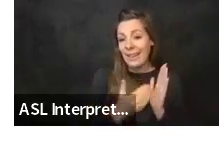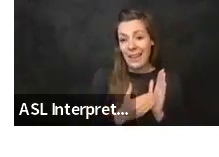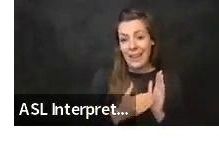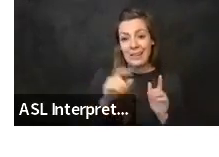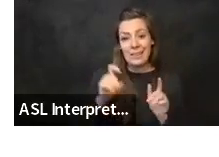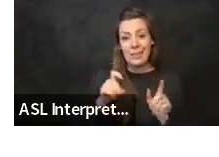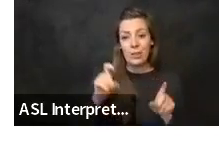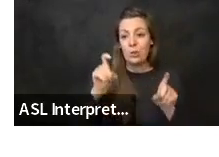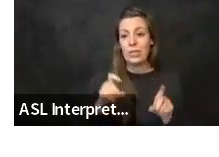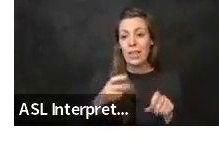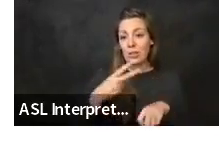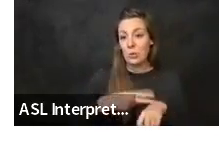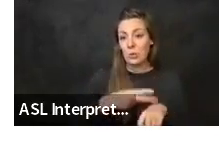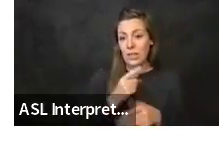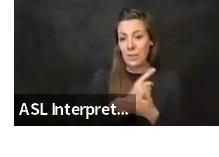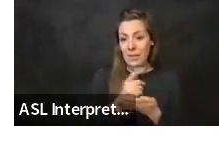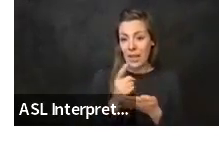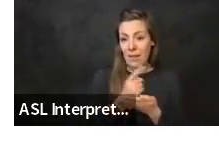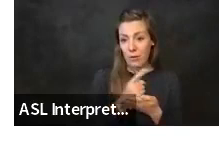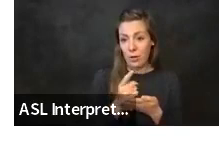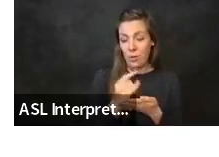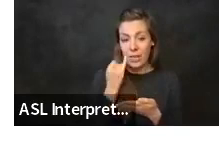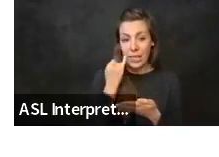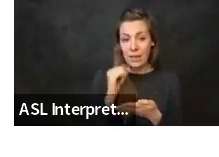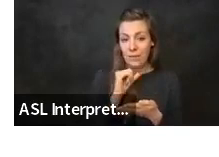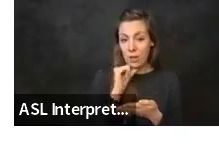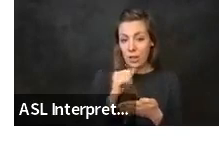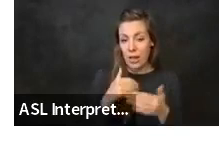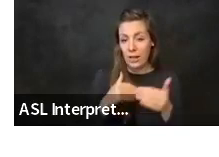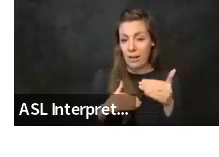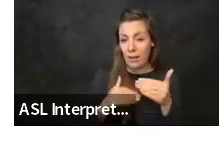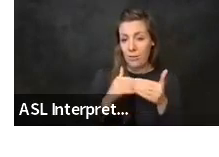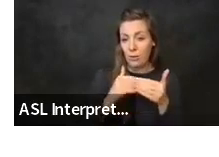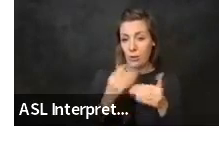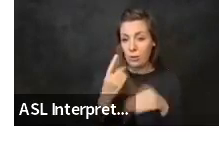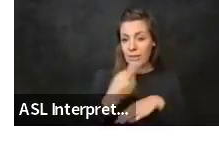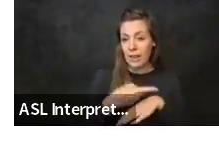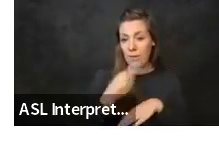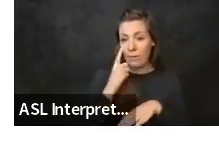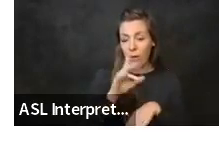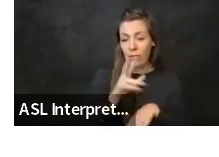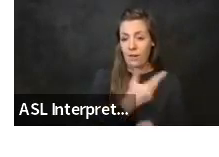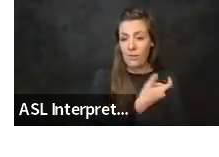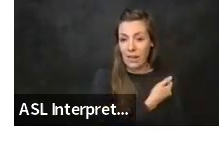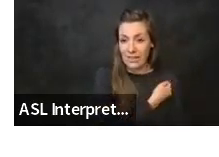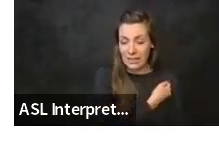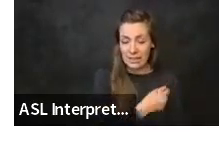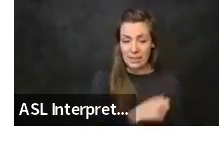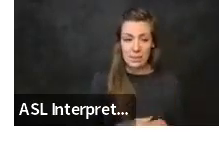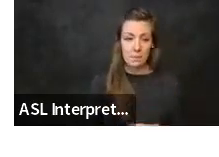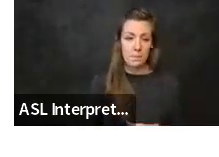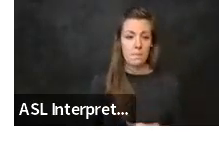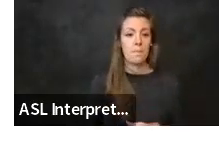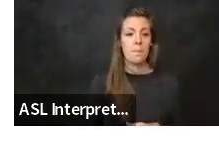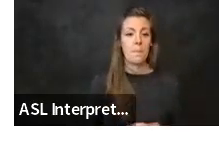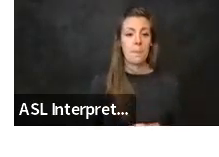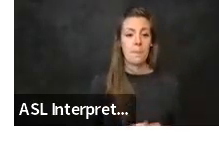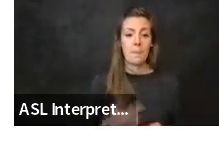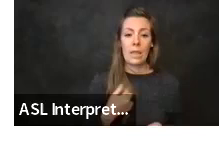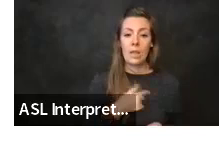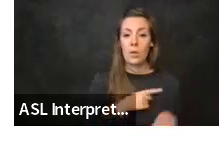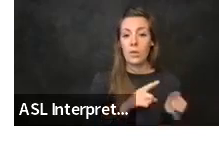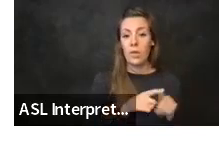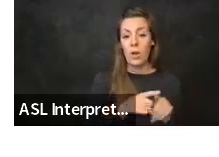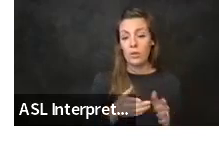twice weekly if they're not up to date on their vaccinations. Now, we've also requested that